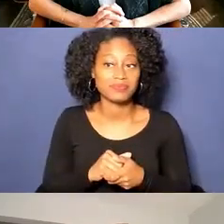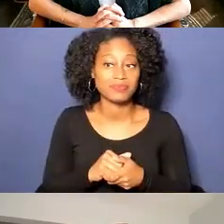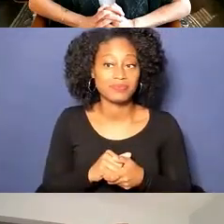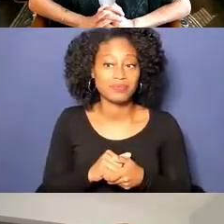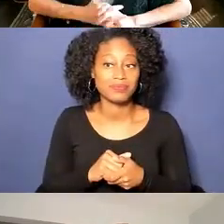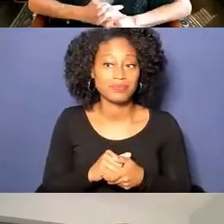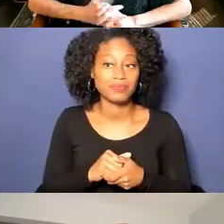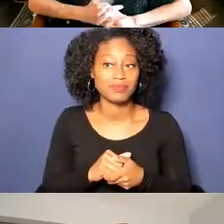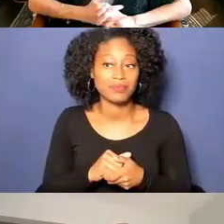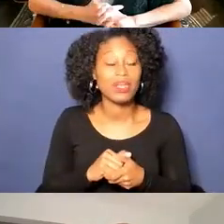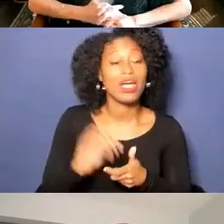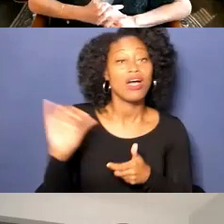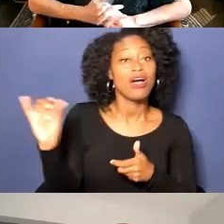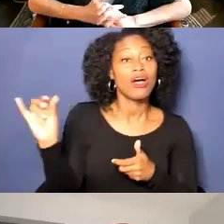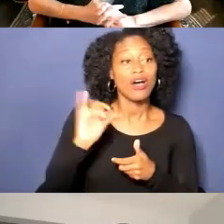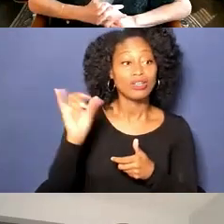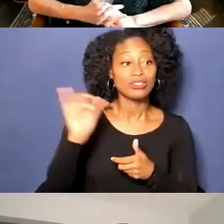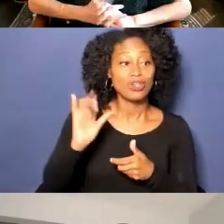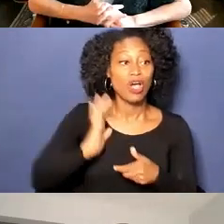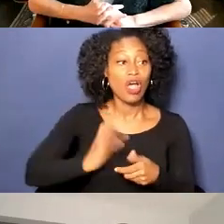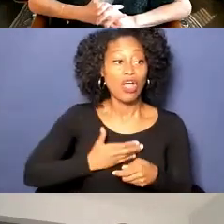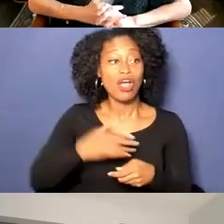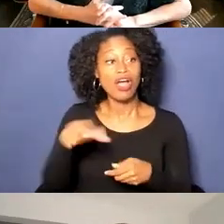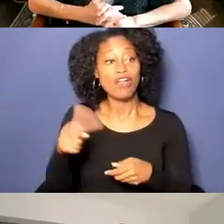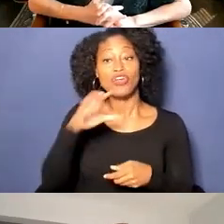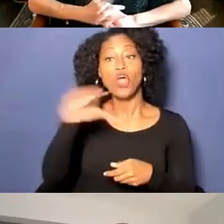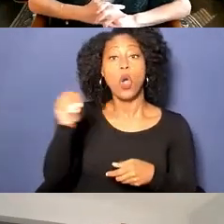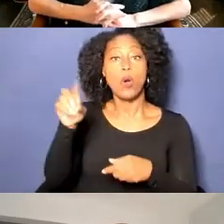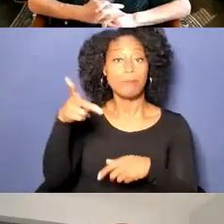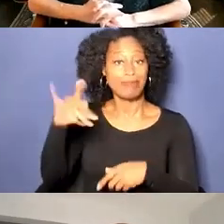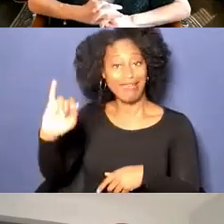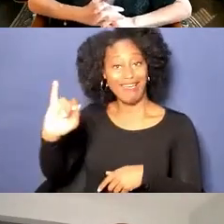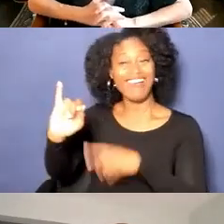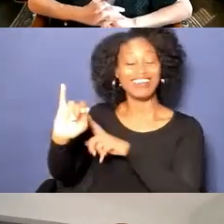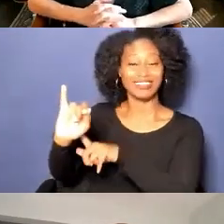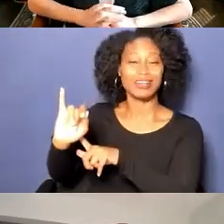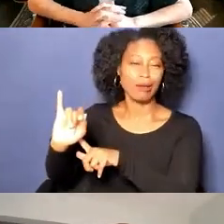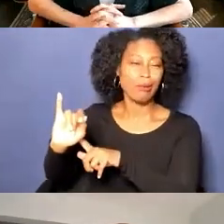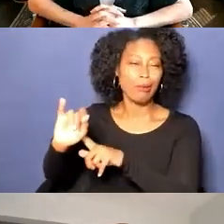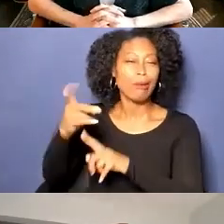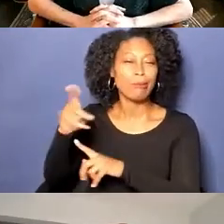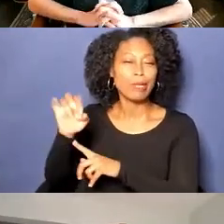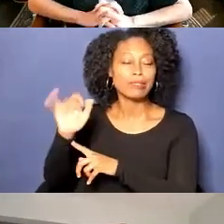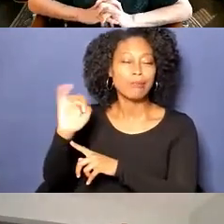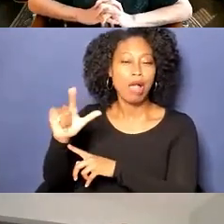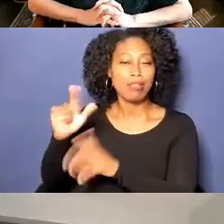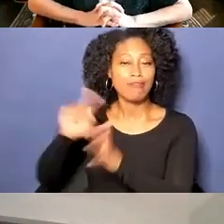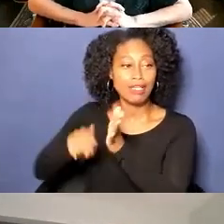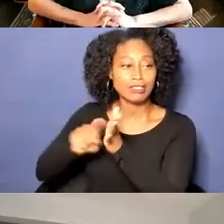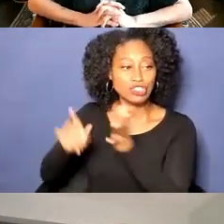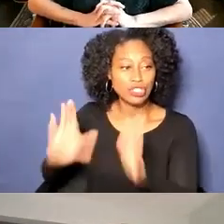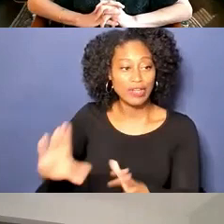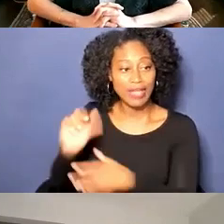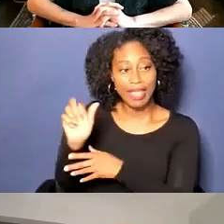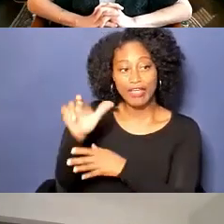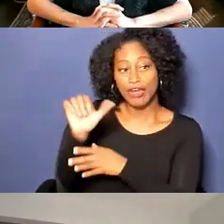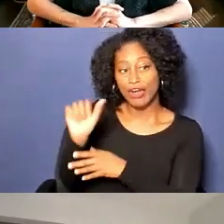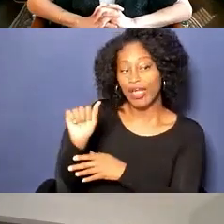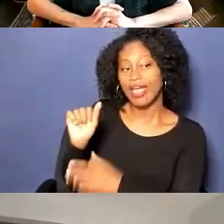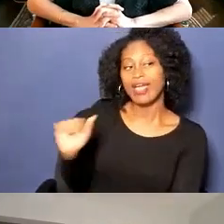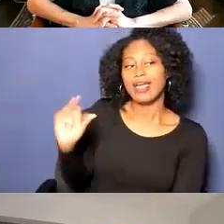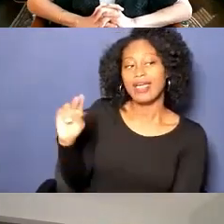with co-principal investigator at the for the AERA-NSF Grants Program and Director of